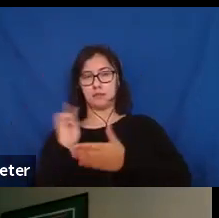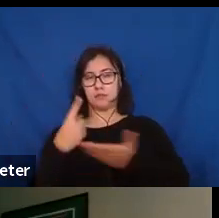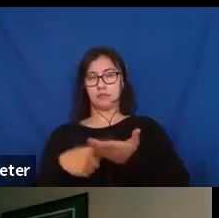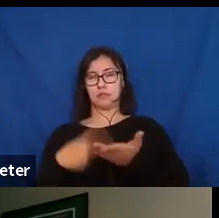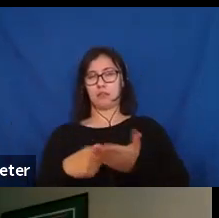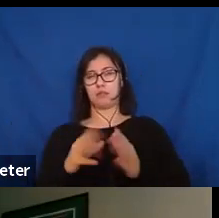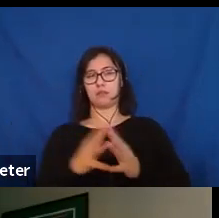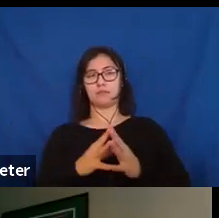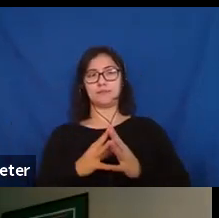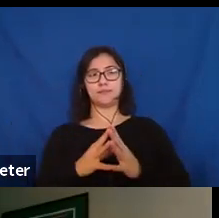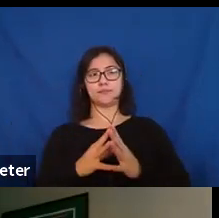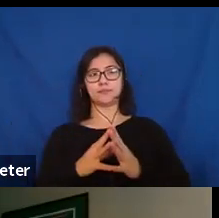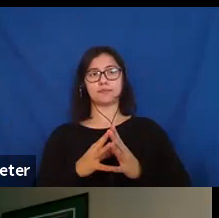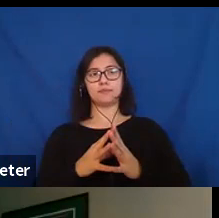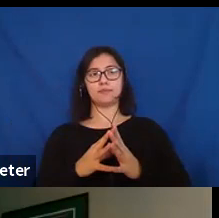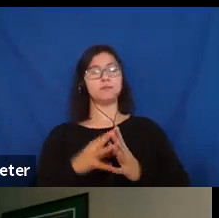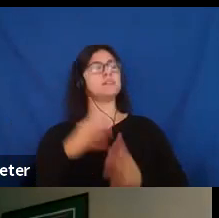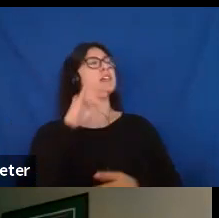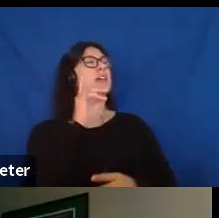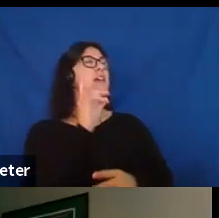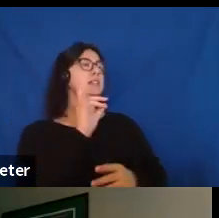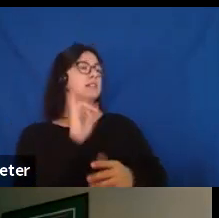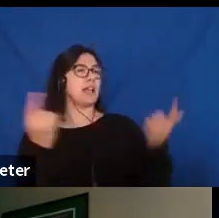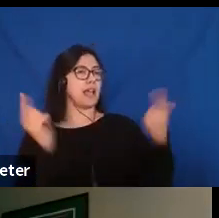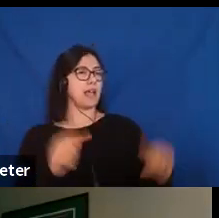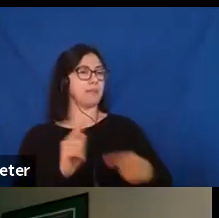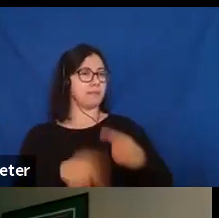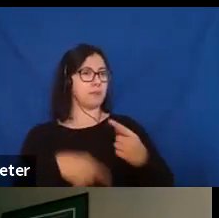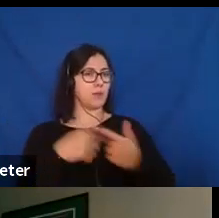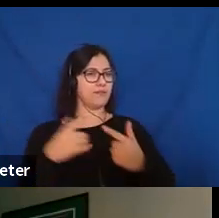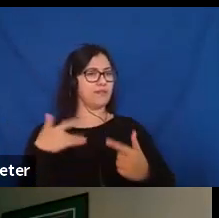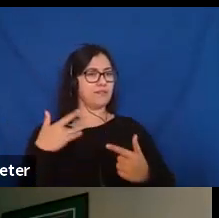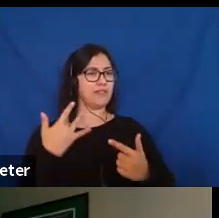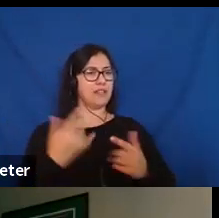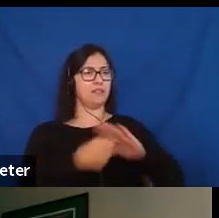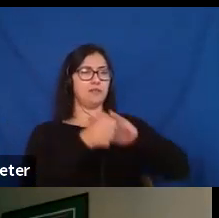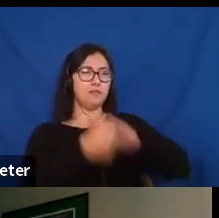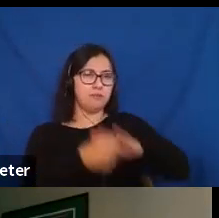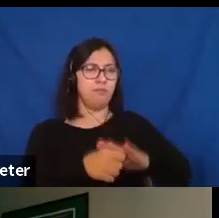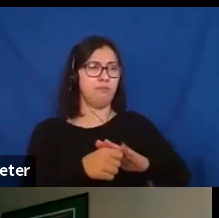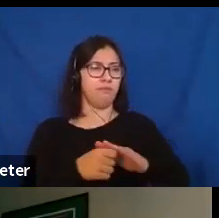Yeah, is it when you feel pressure to live up to some standard,